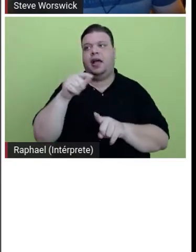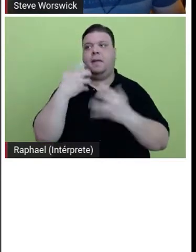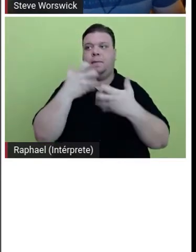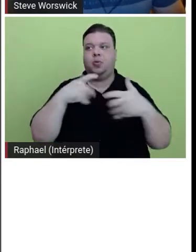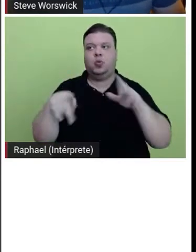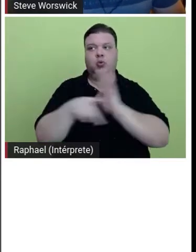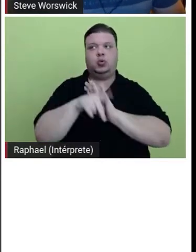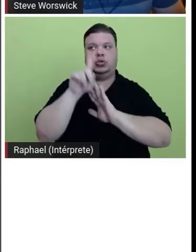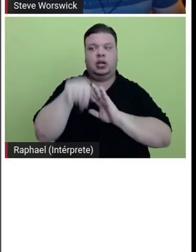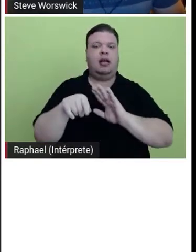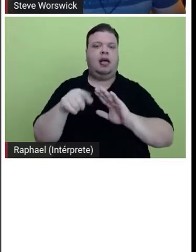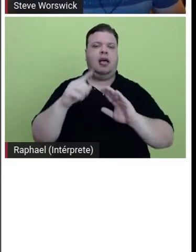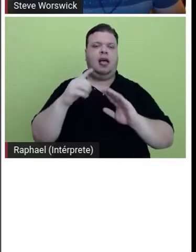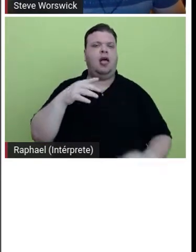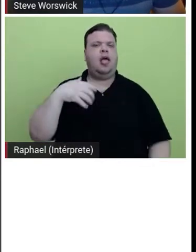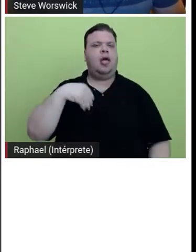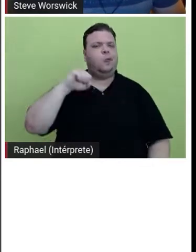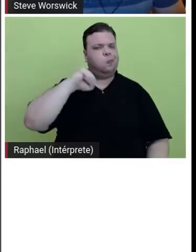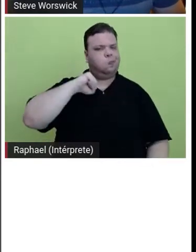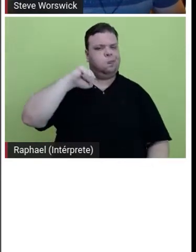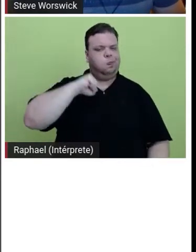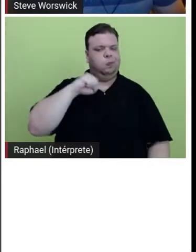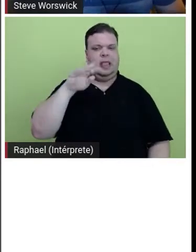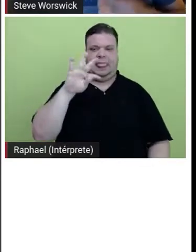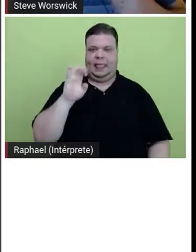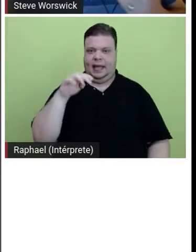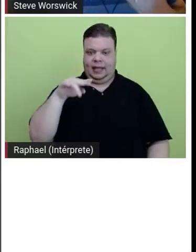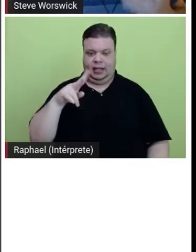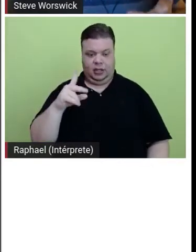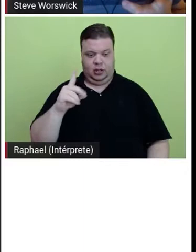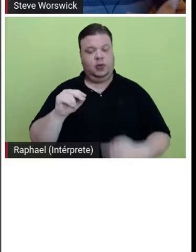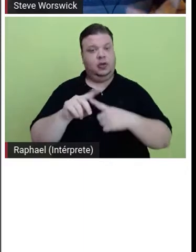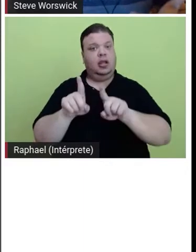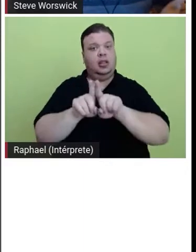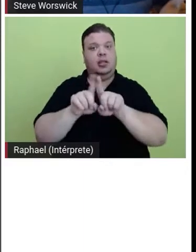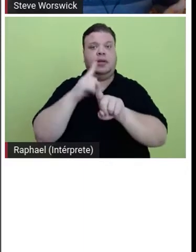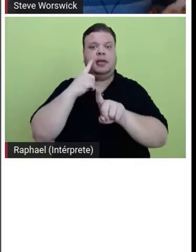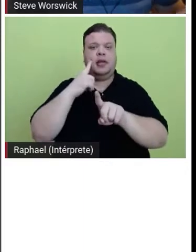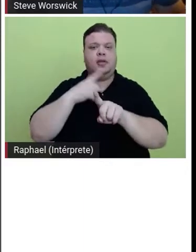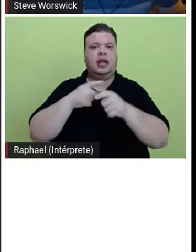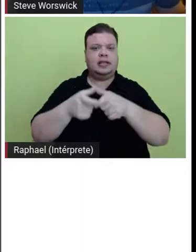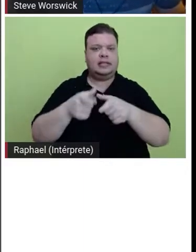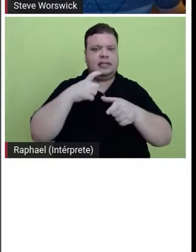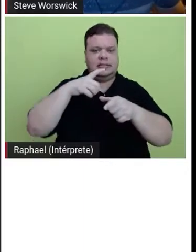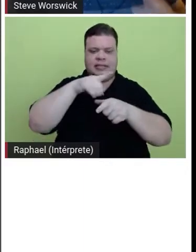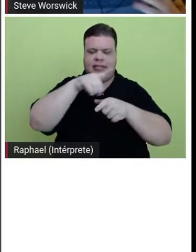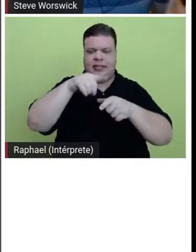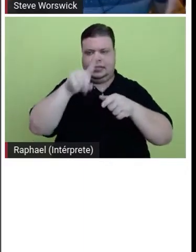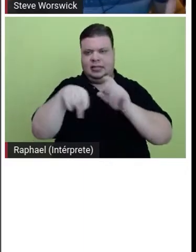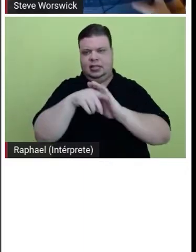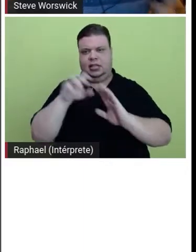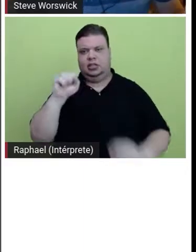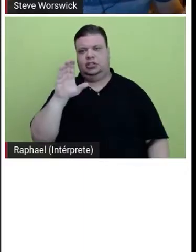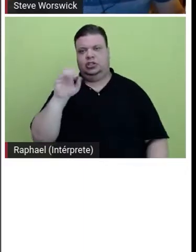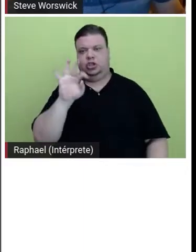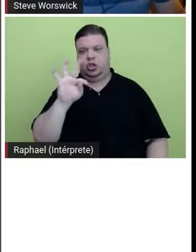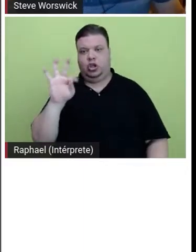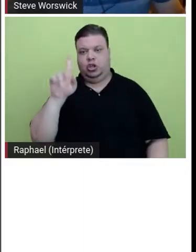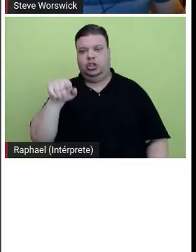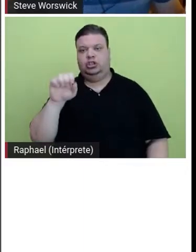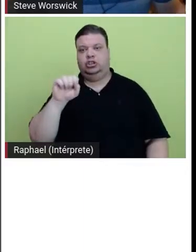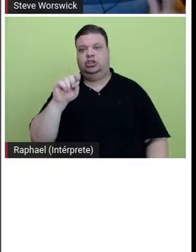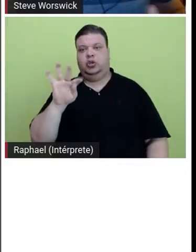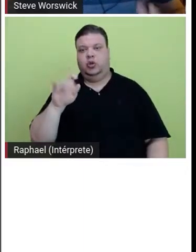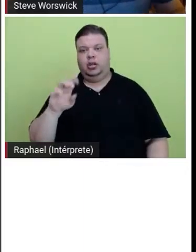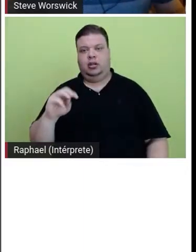boom, boom type noise. And I became, interested back into chatbots was when I saw one of the fellow